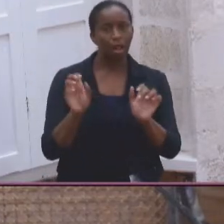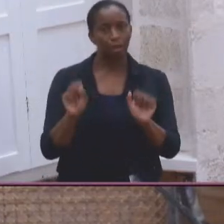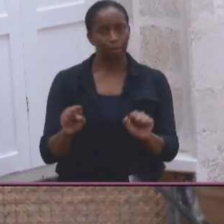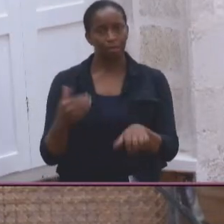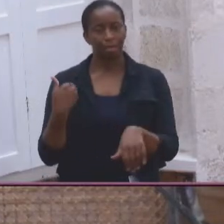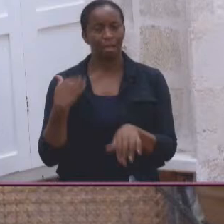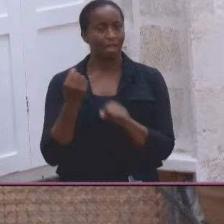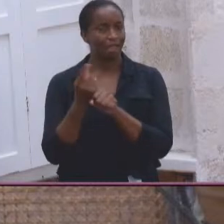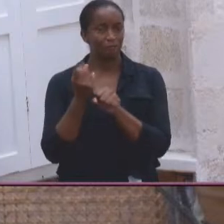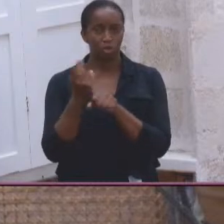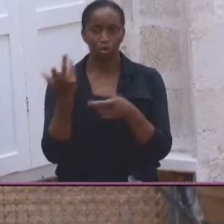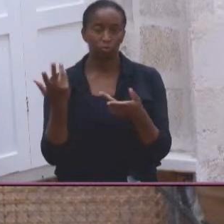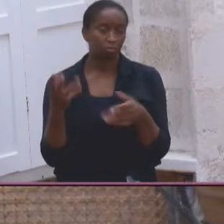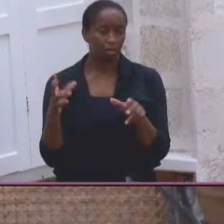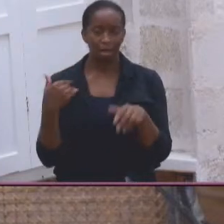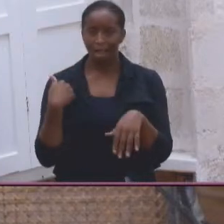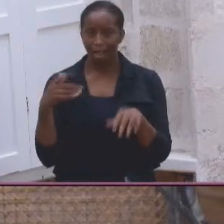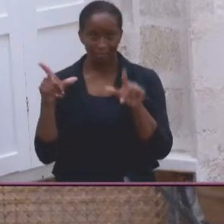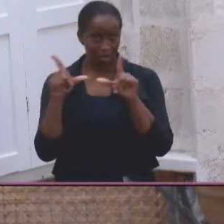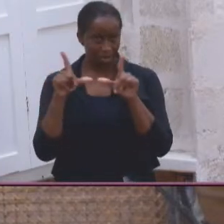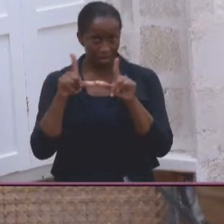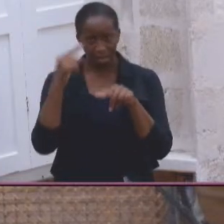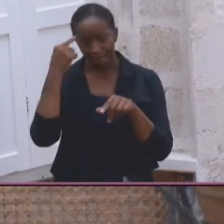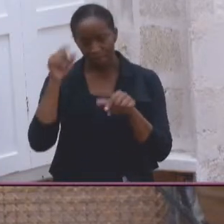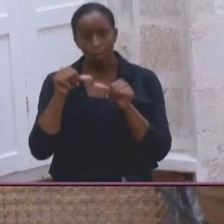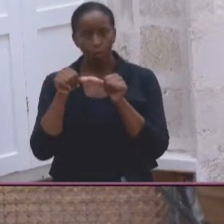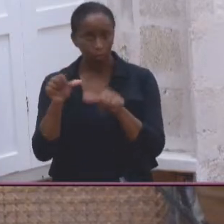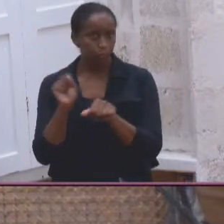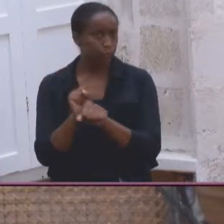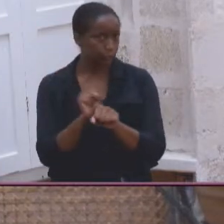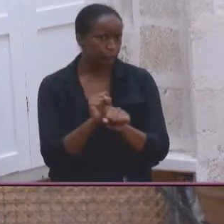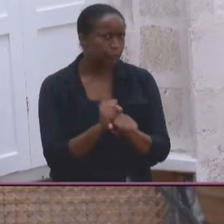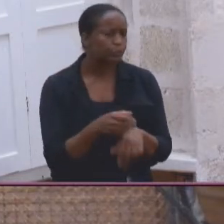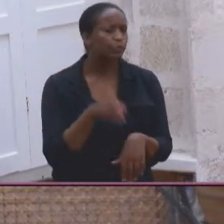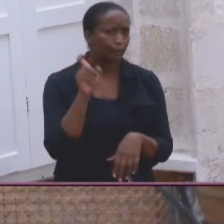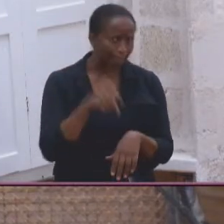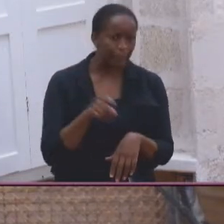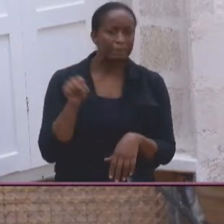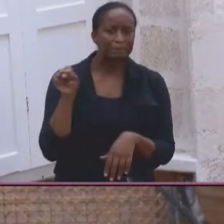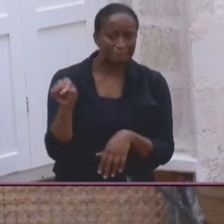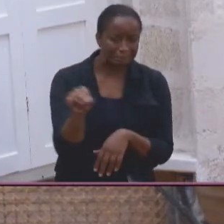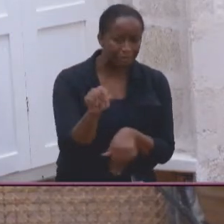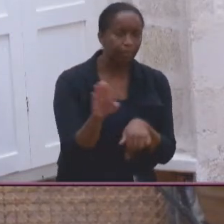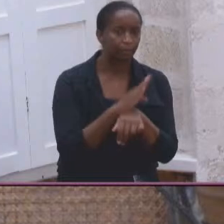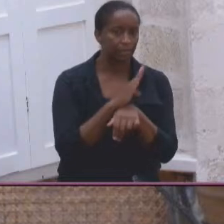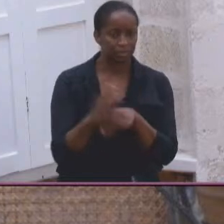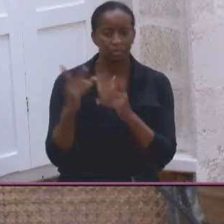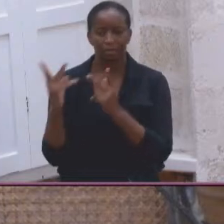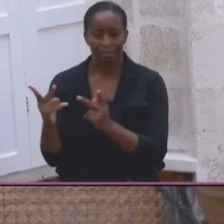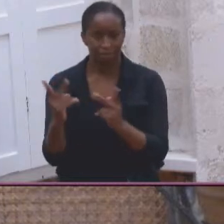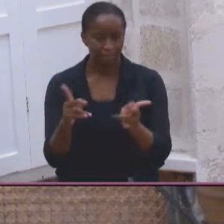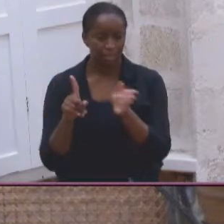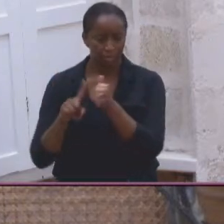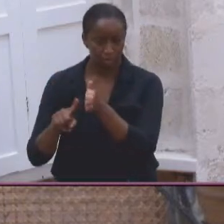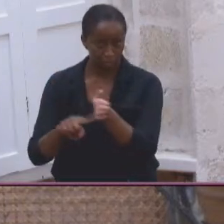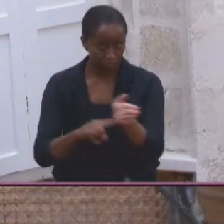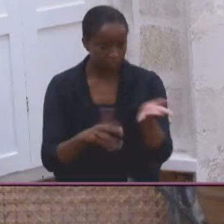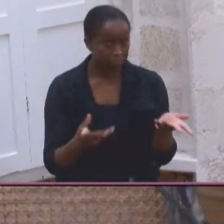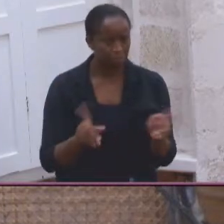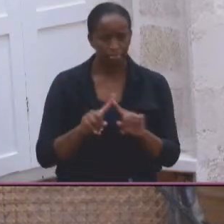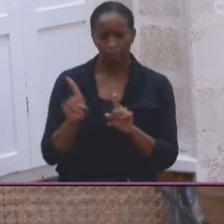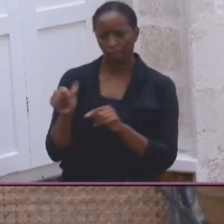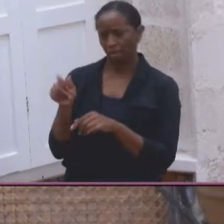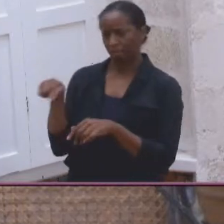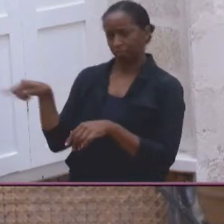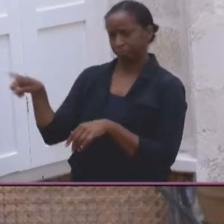operation. And these things need to be done. But can the minister answer that question?